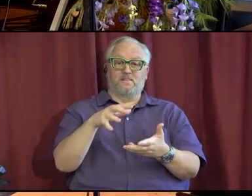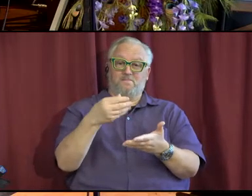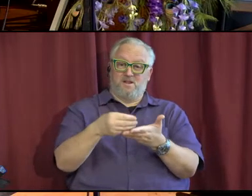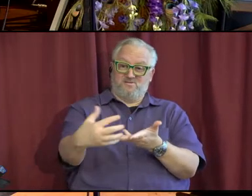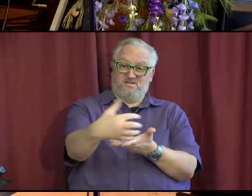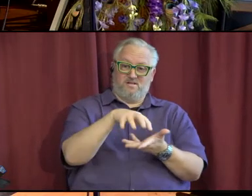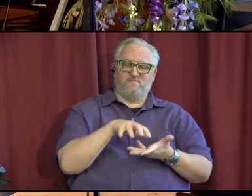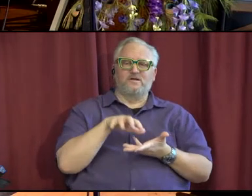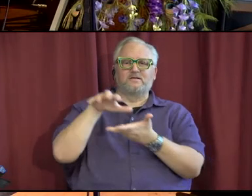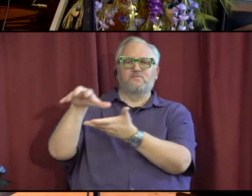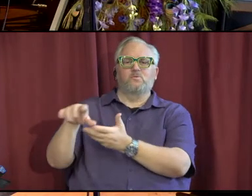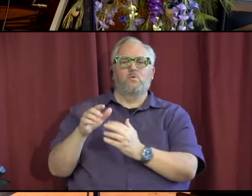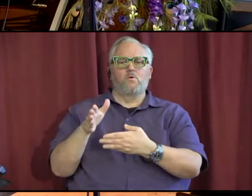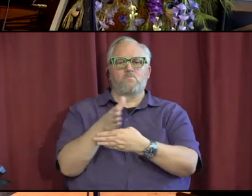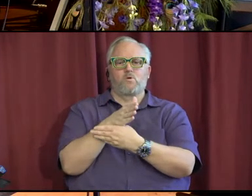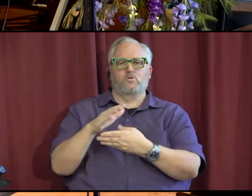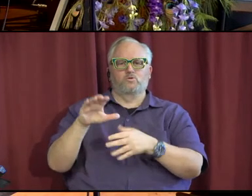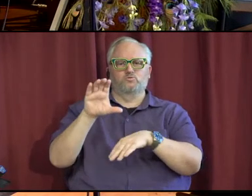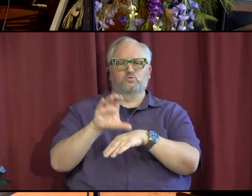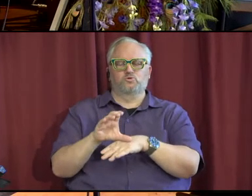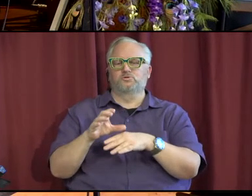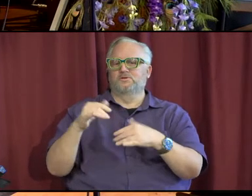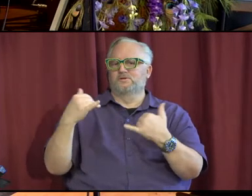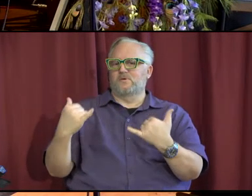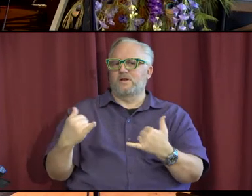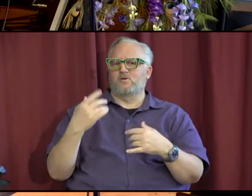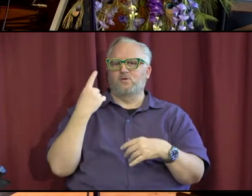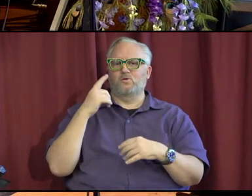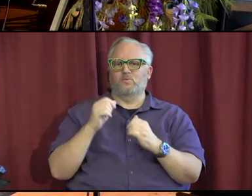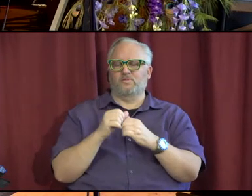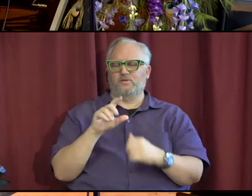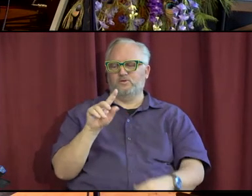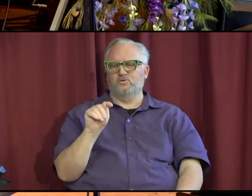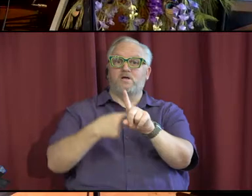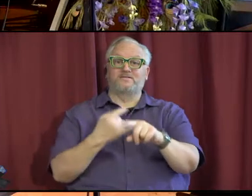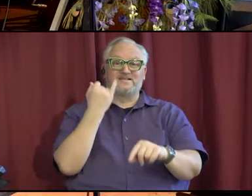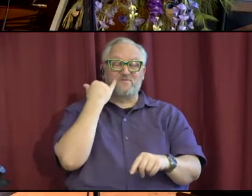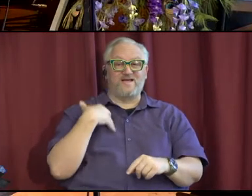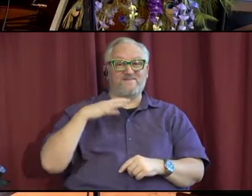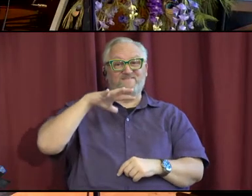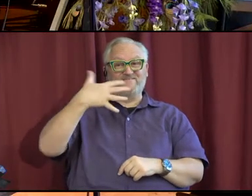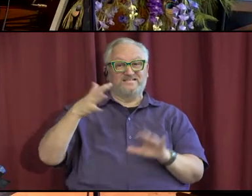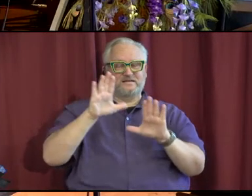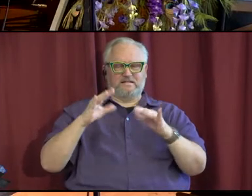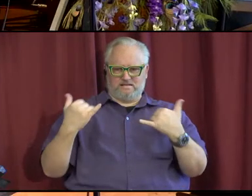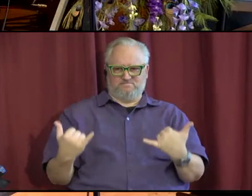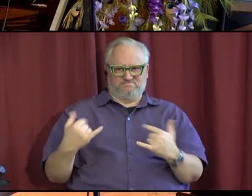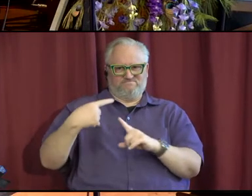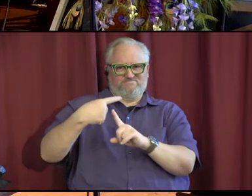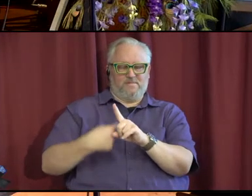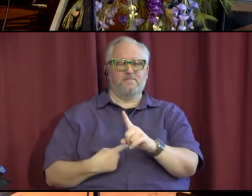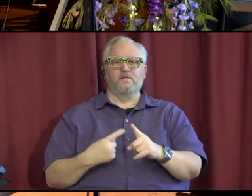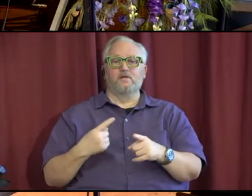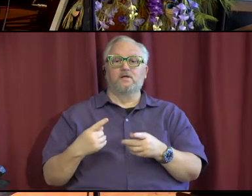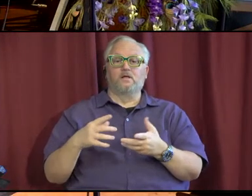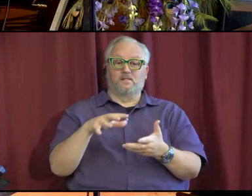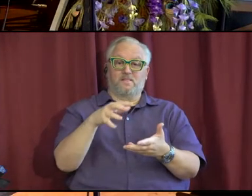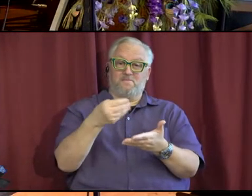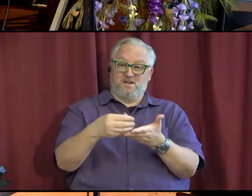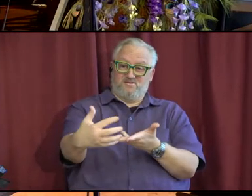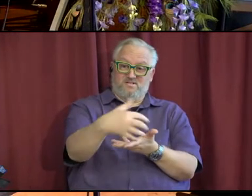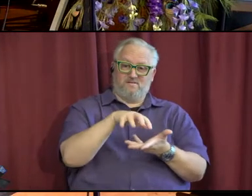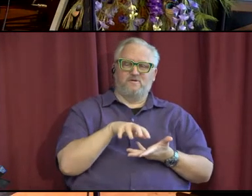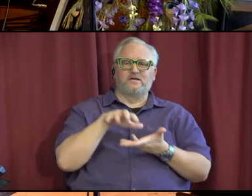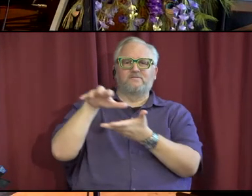our partner churches. This time we're sharing it with our Transylvania partner church. Like this month, we share our offering with one of our